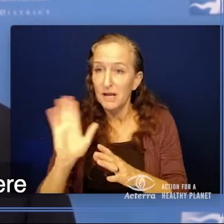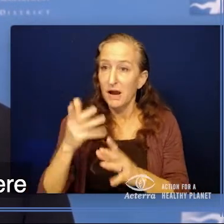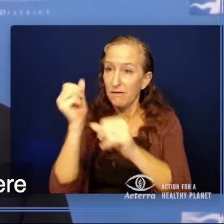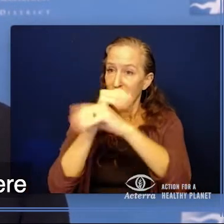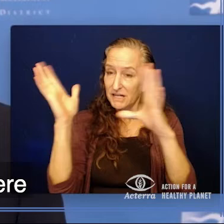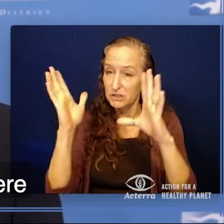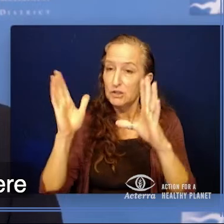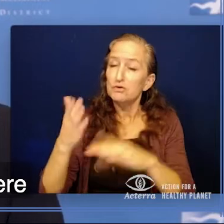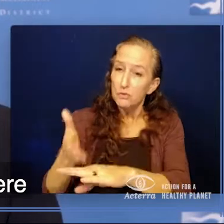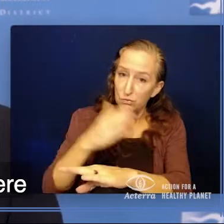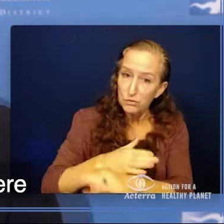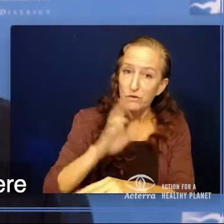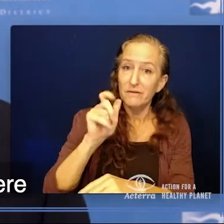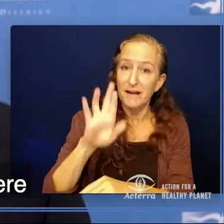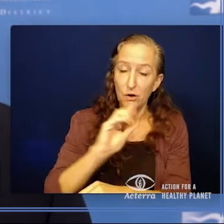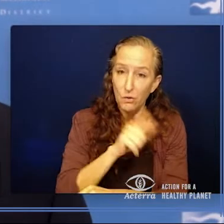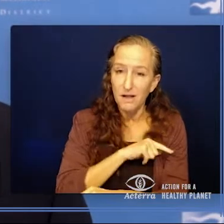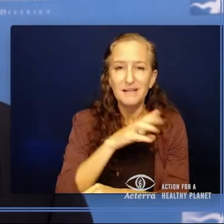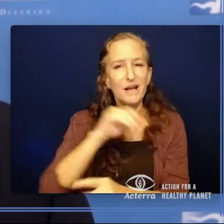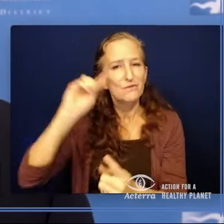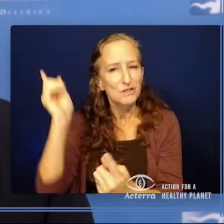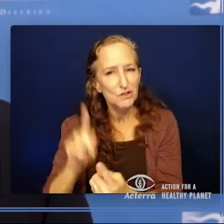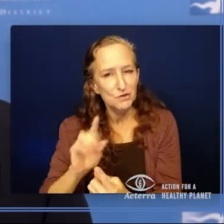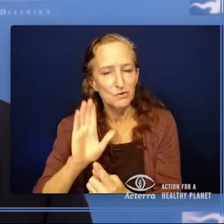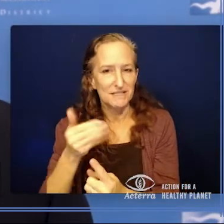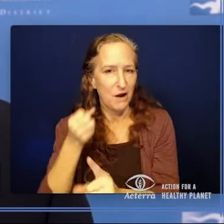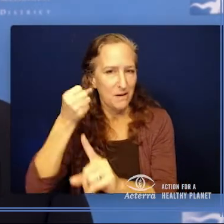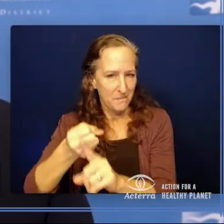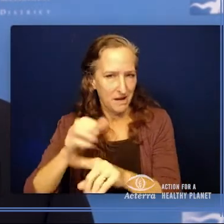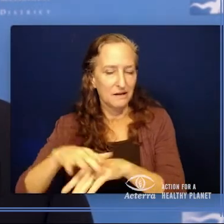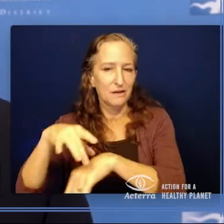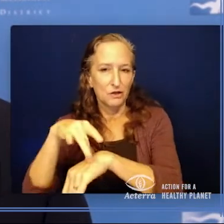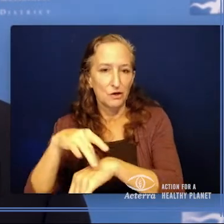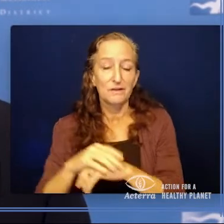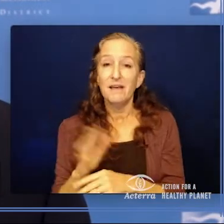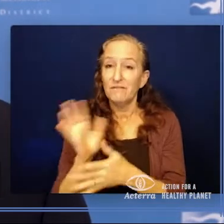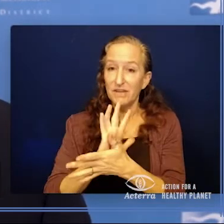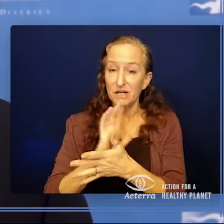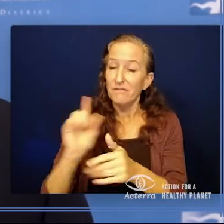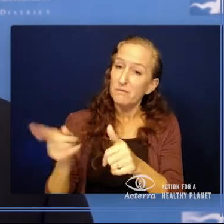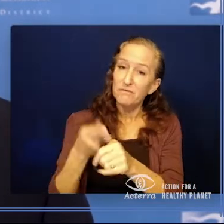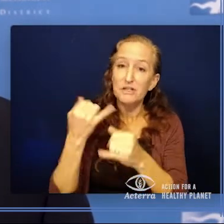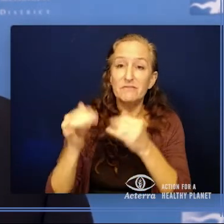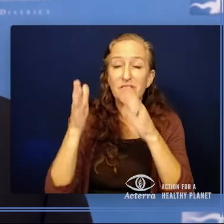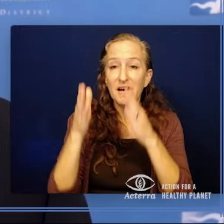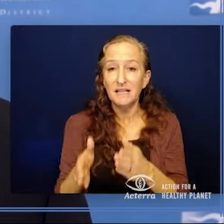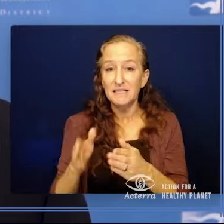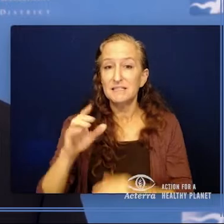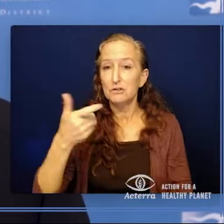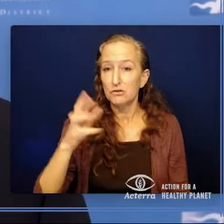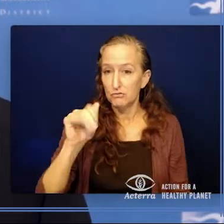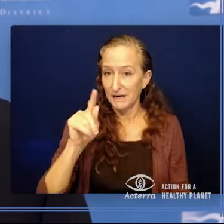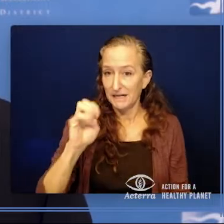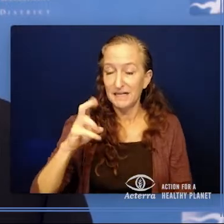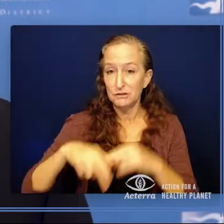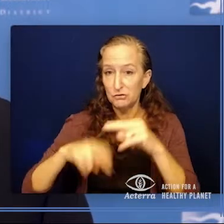and reduce climate impacts. Here is a video from our first finalist, Granite Construction Company, highlighting